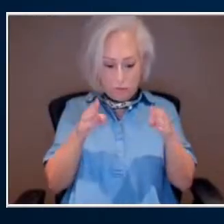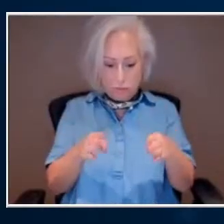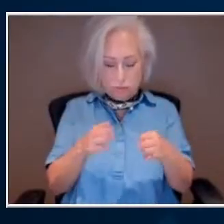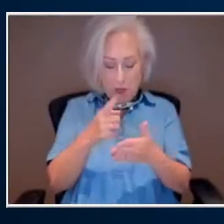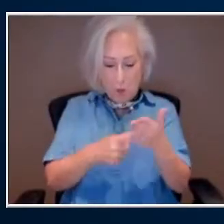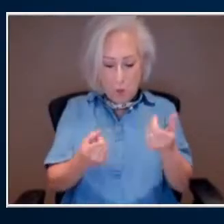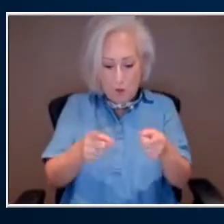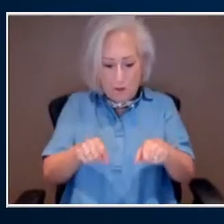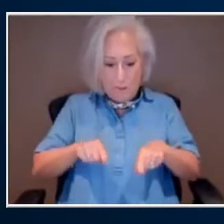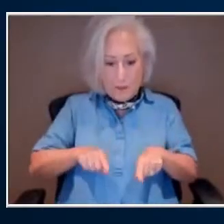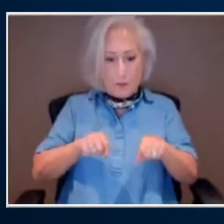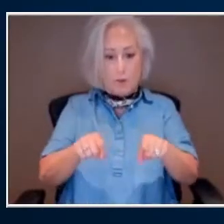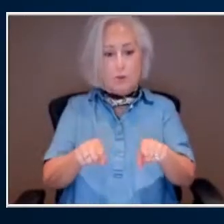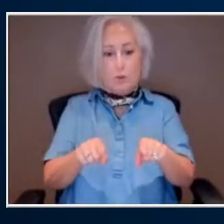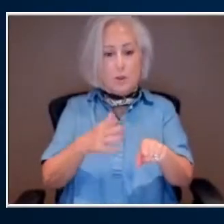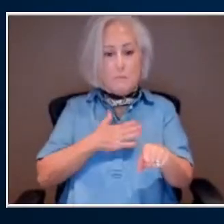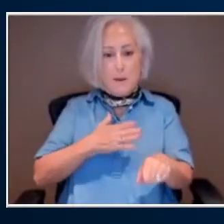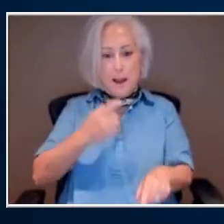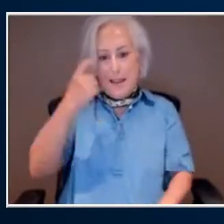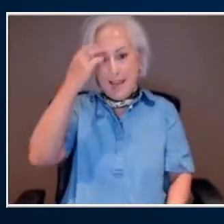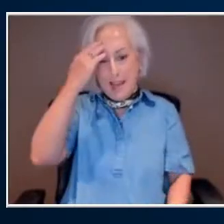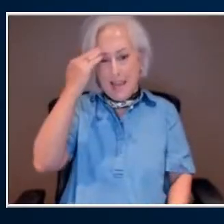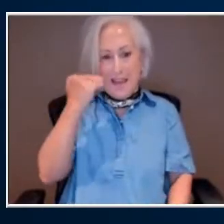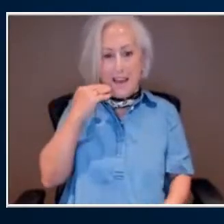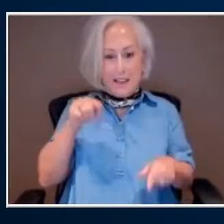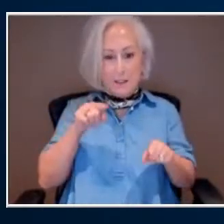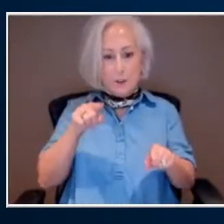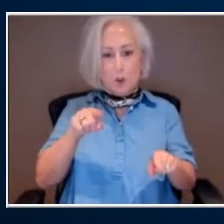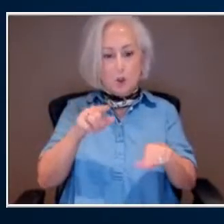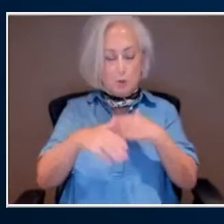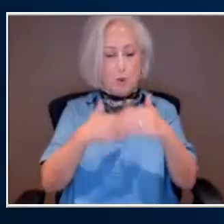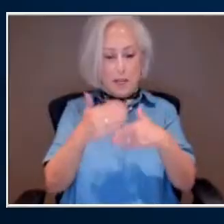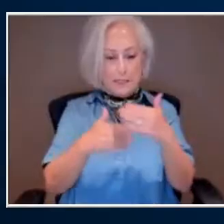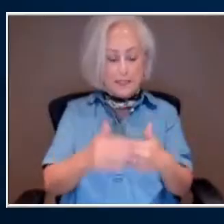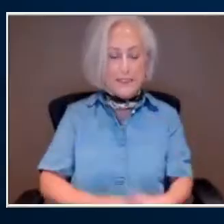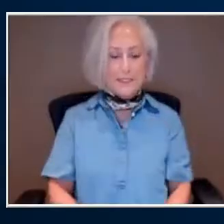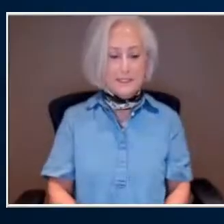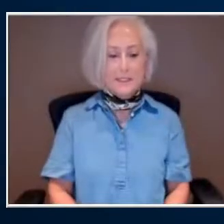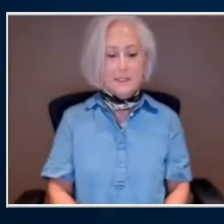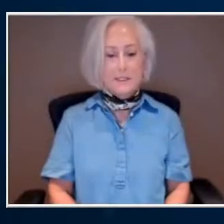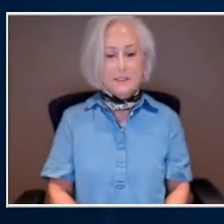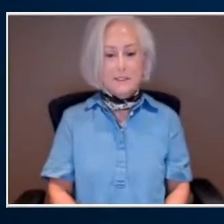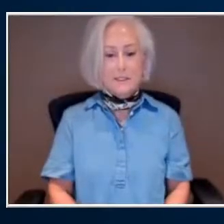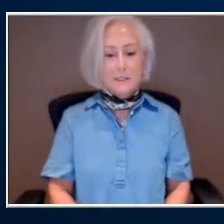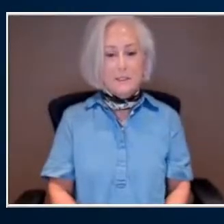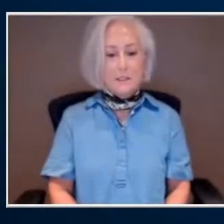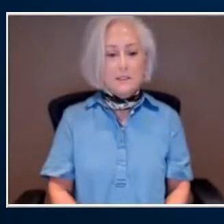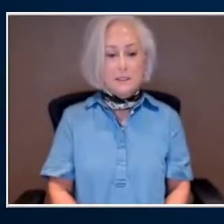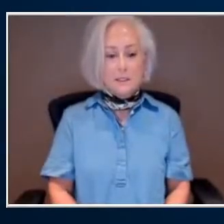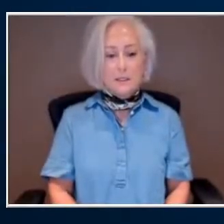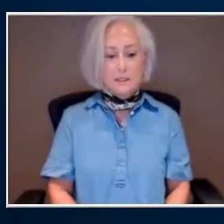on in my head during this whole process. And it helped with